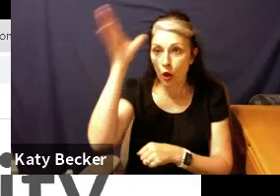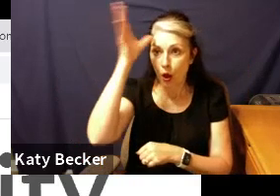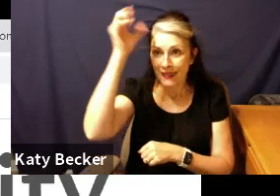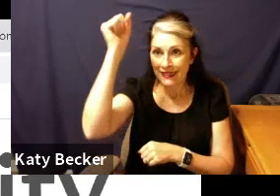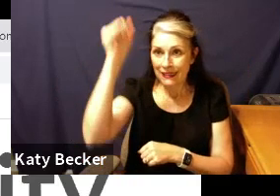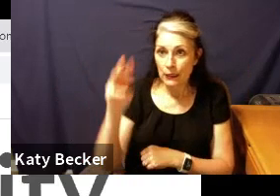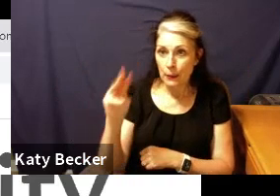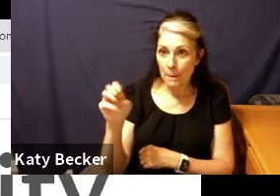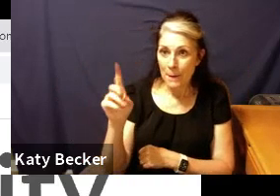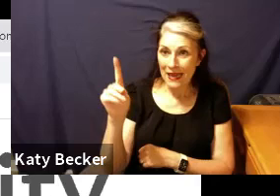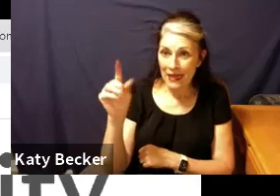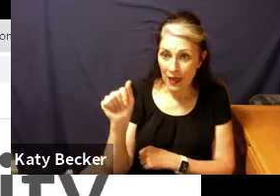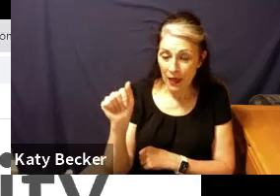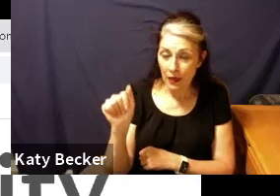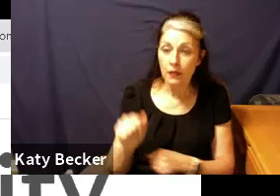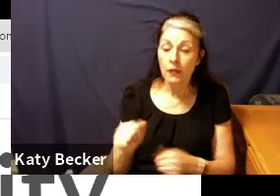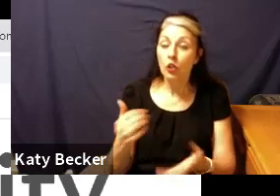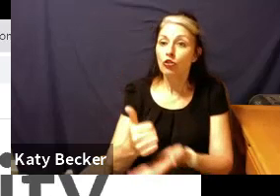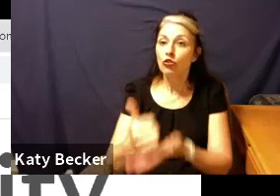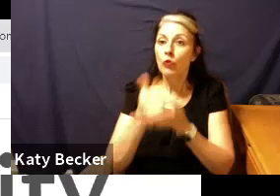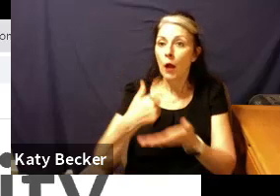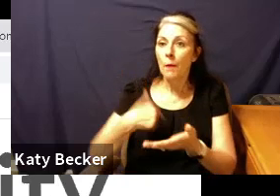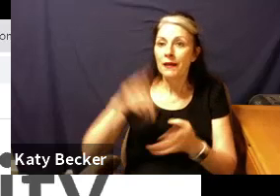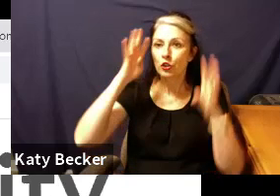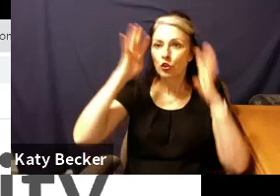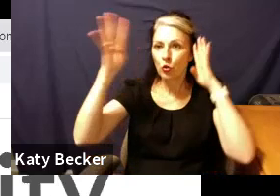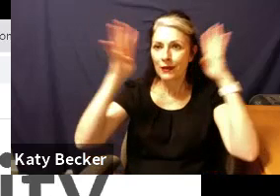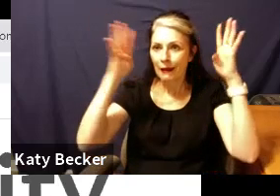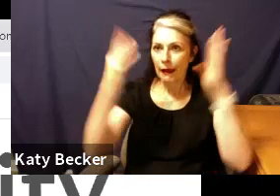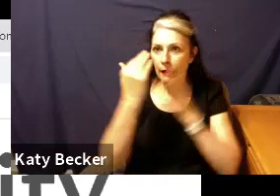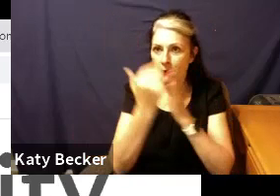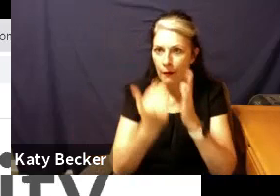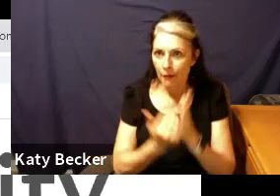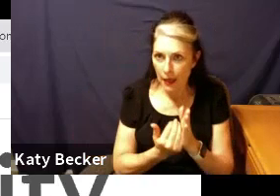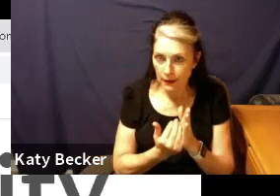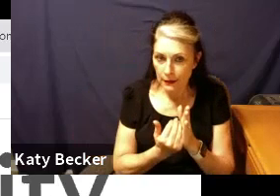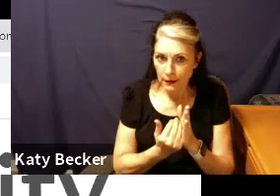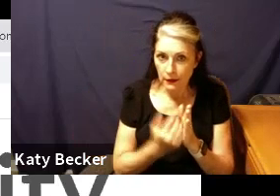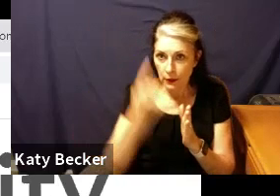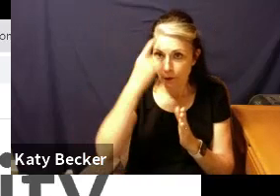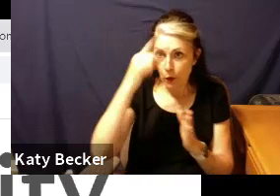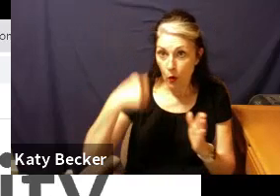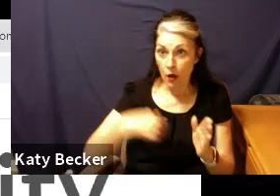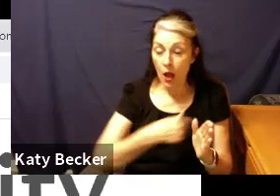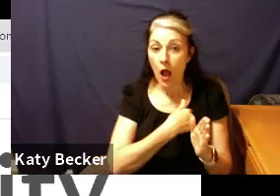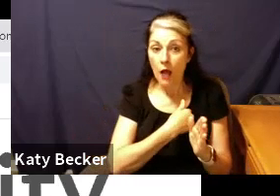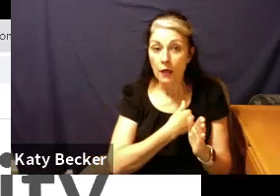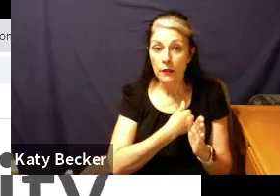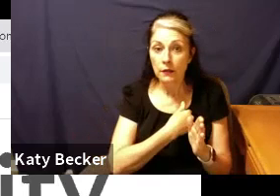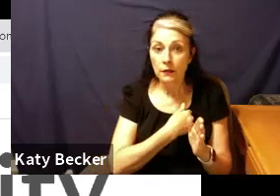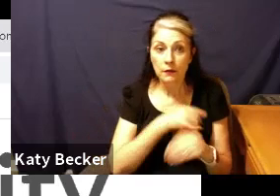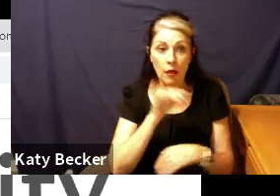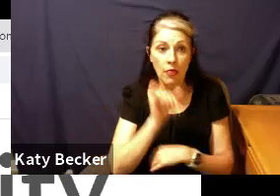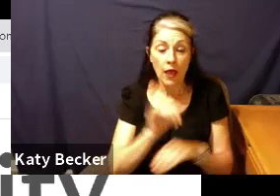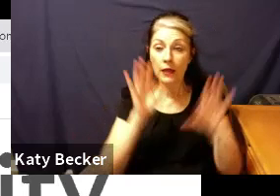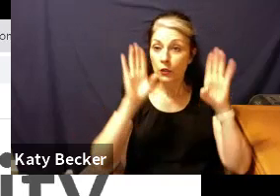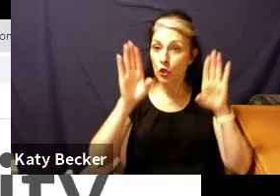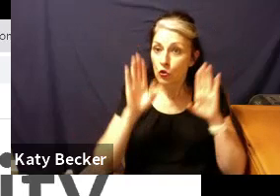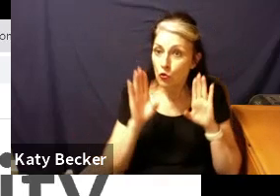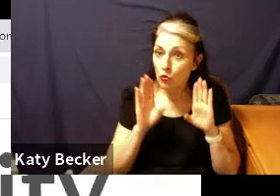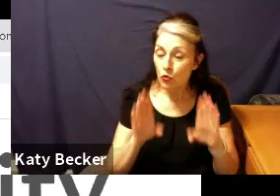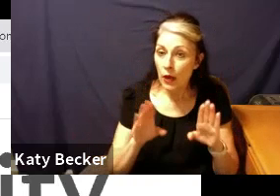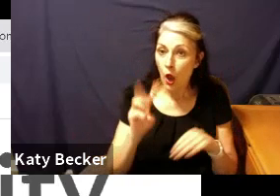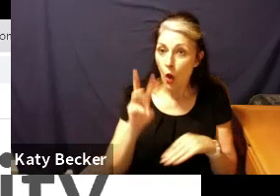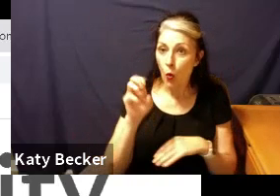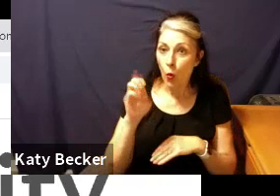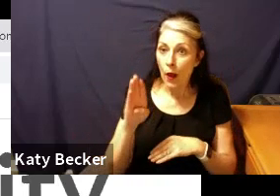media to help us create our lessons, or actually they create the lessons for us. And this is a great